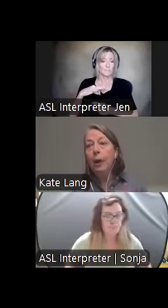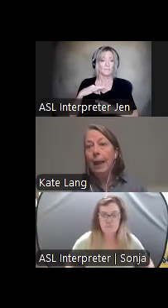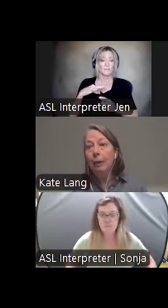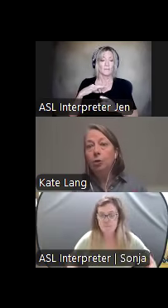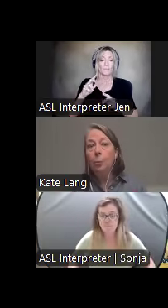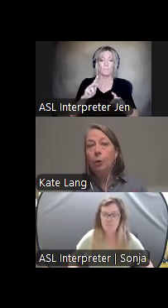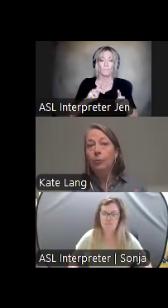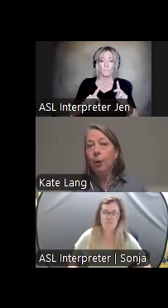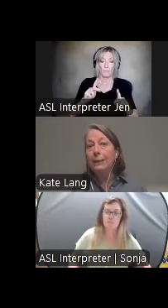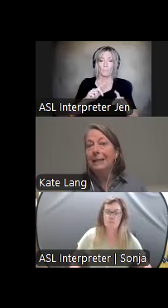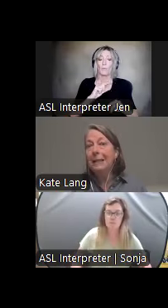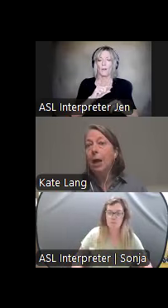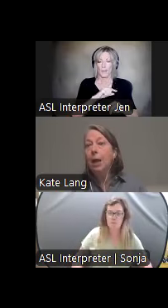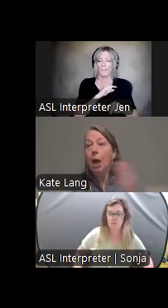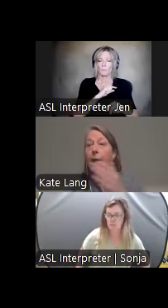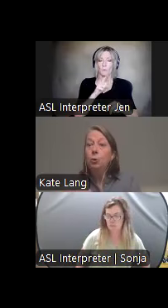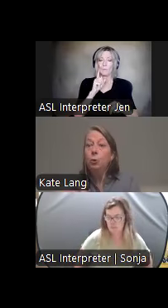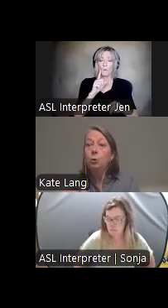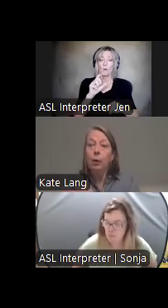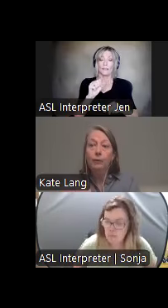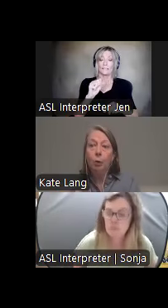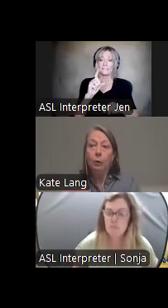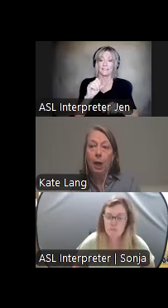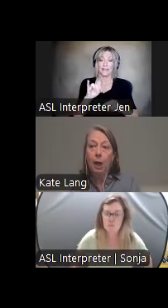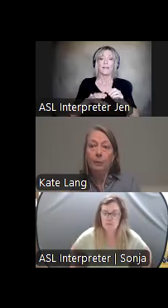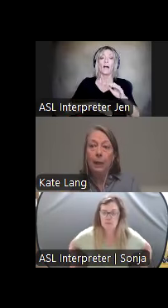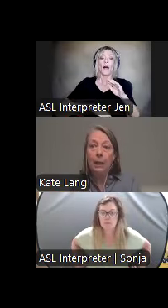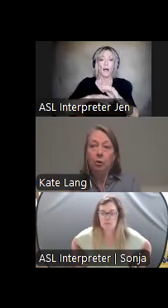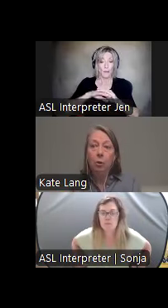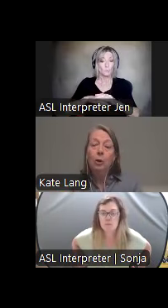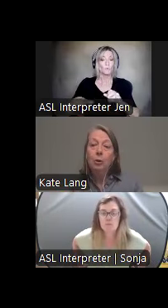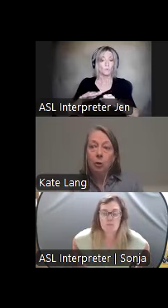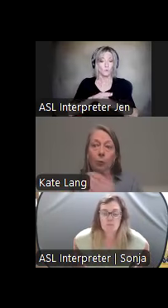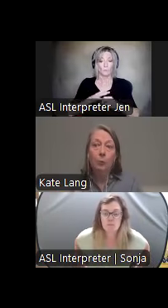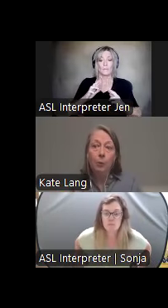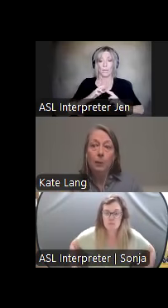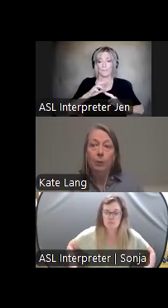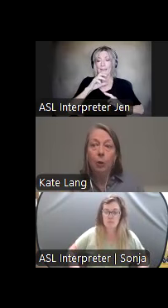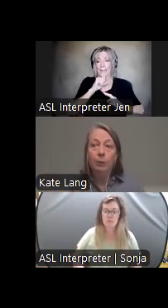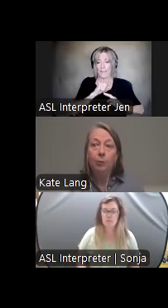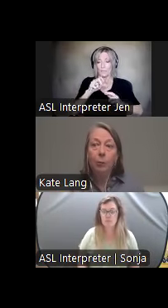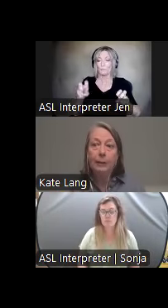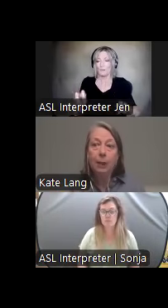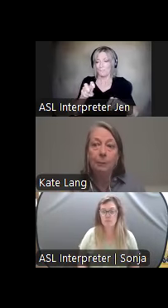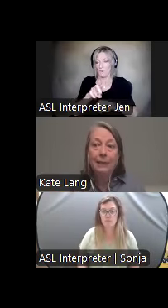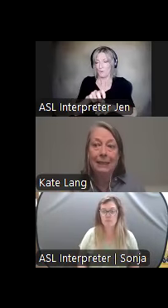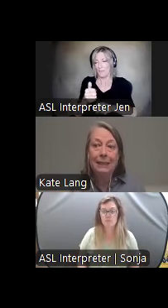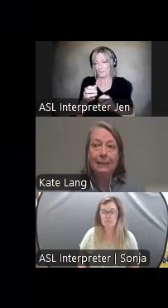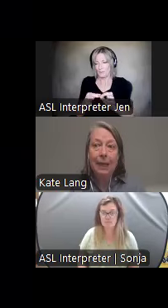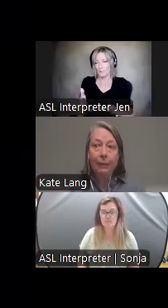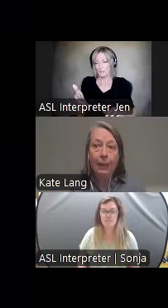people are eligible for SSDI up to their full retirement age. So for most people going forward, that's going to